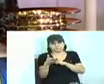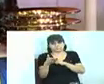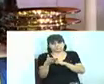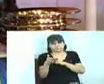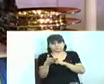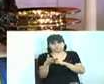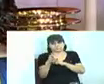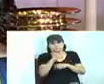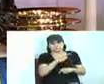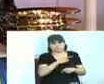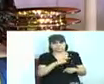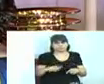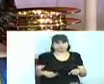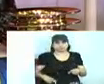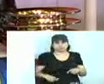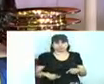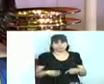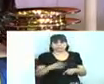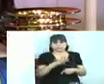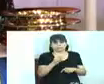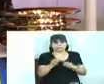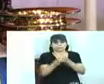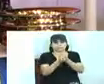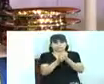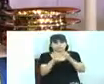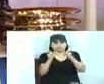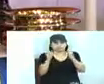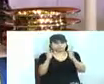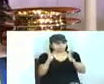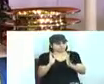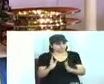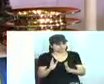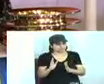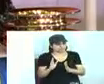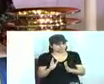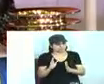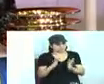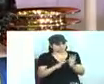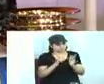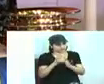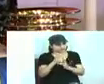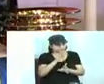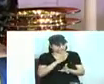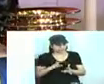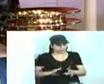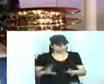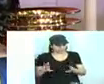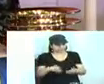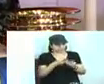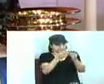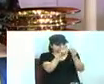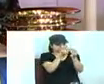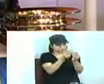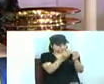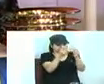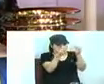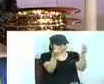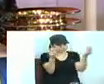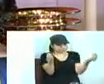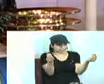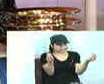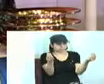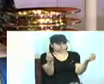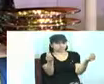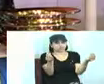Our Lord and our Savior Jesus Christ took bread and he broke it.